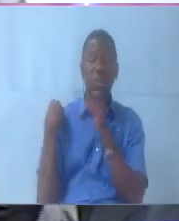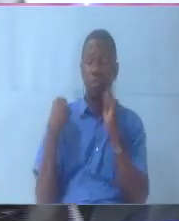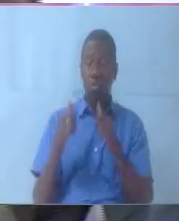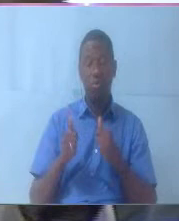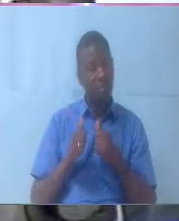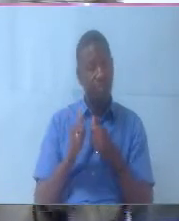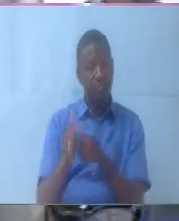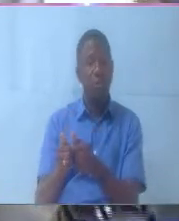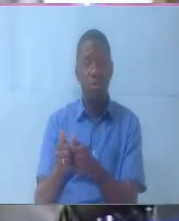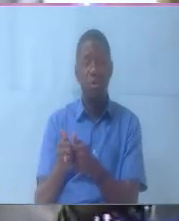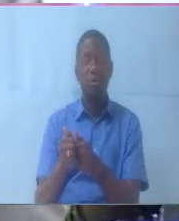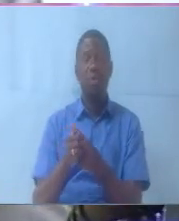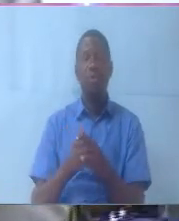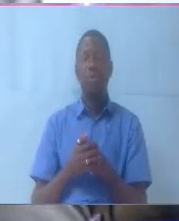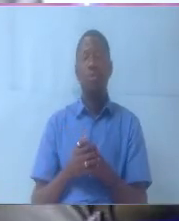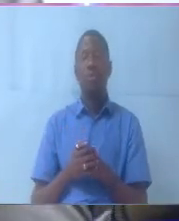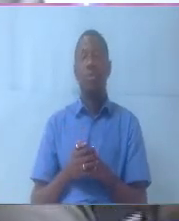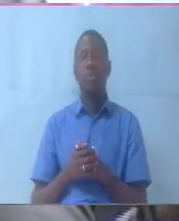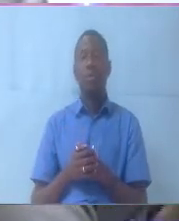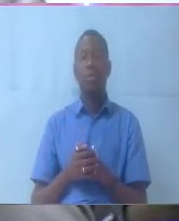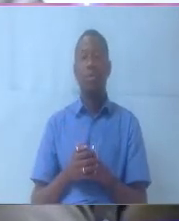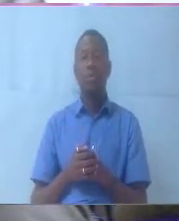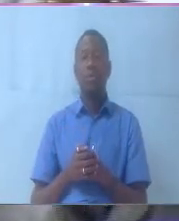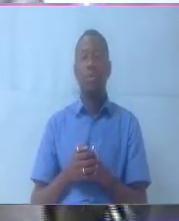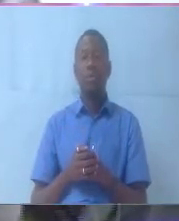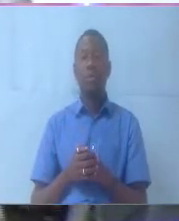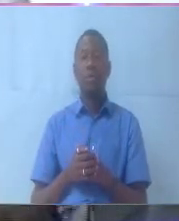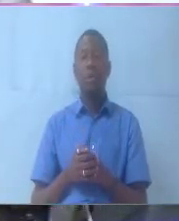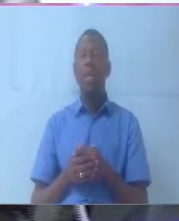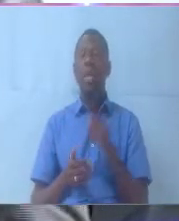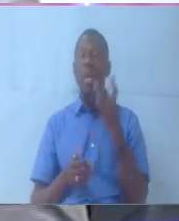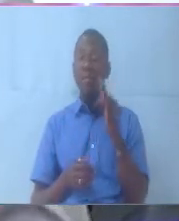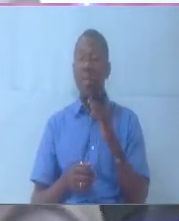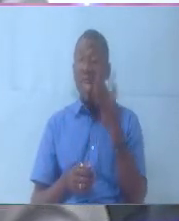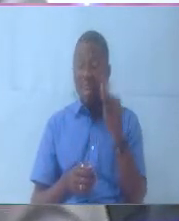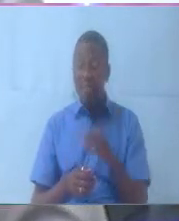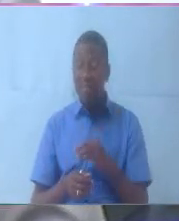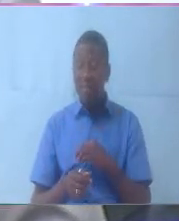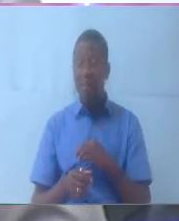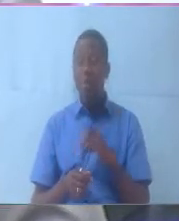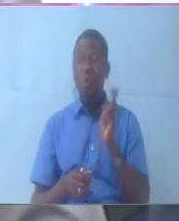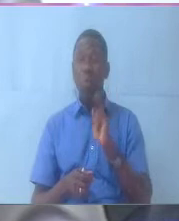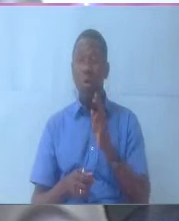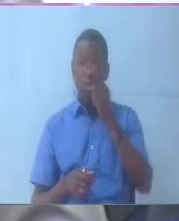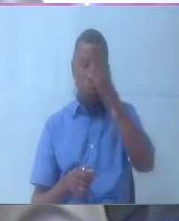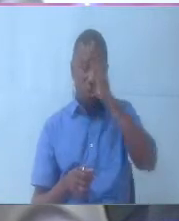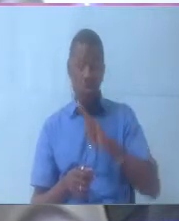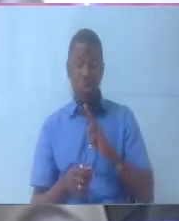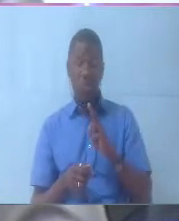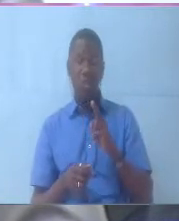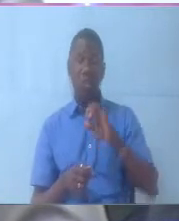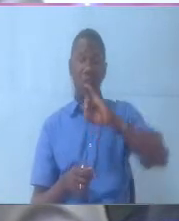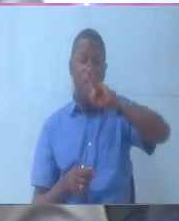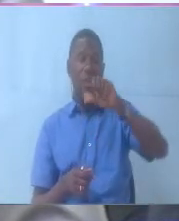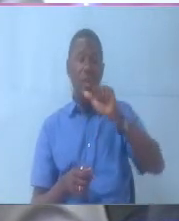even whereas what His Worship Jaite then did was wrong. I